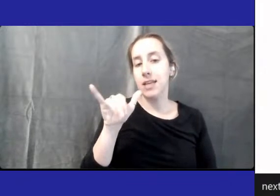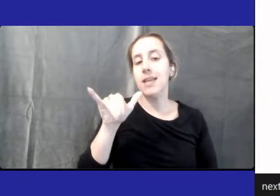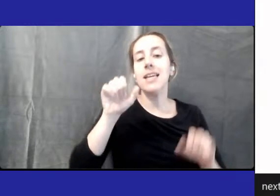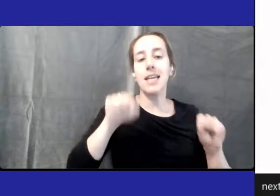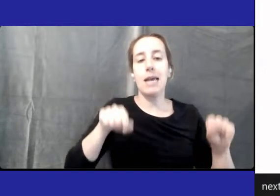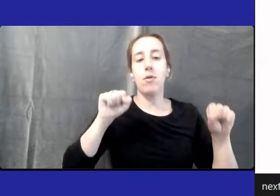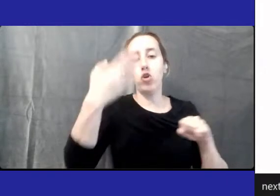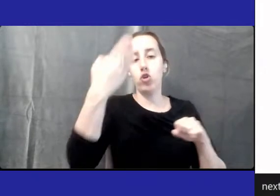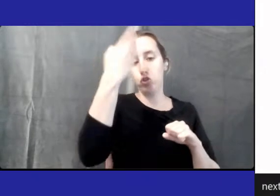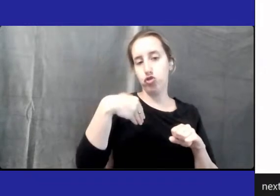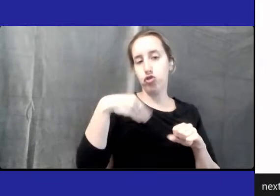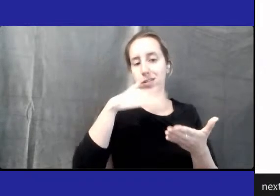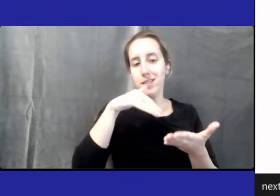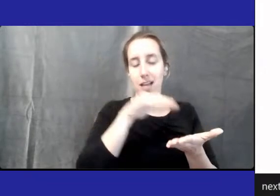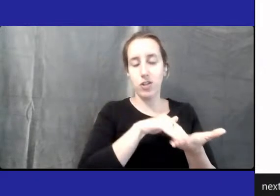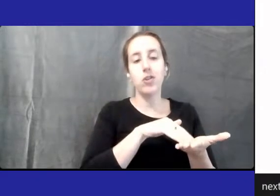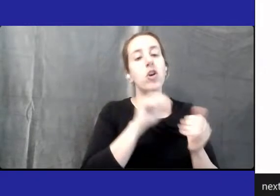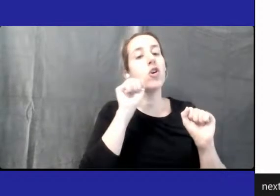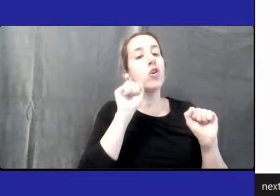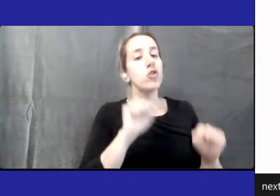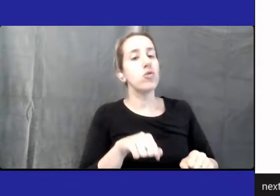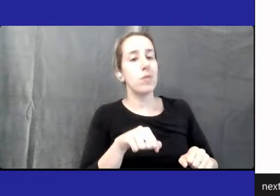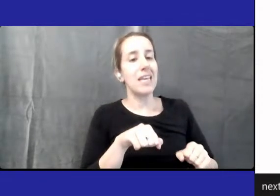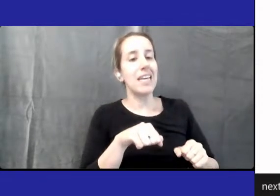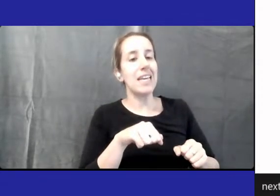ones we just reviewed.